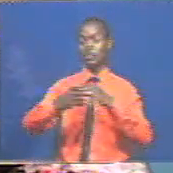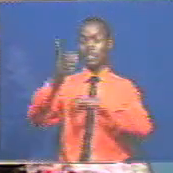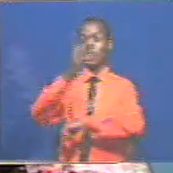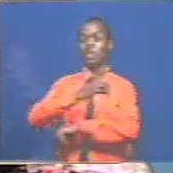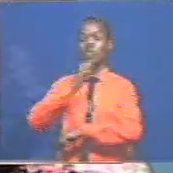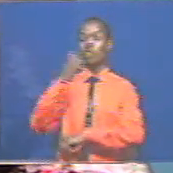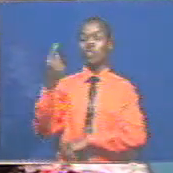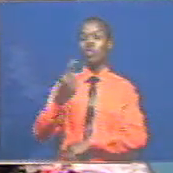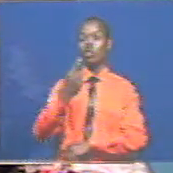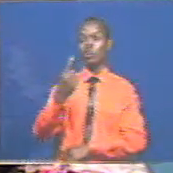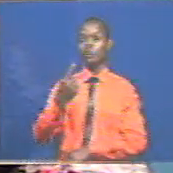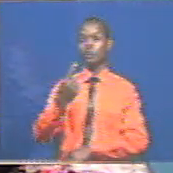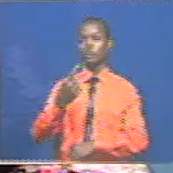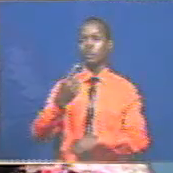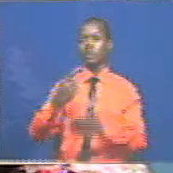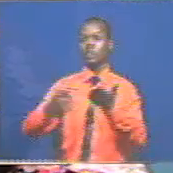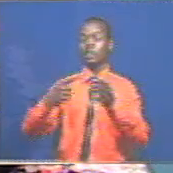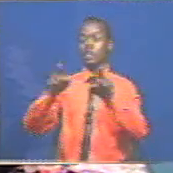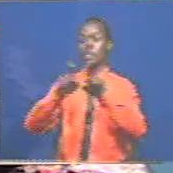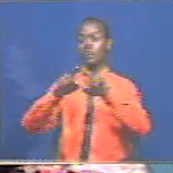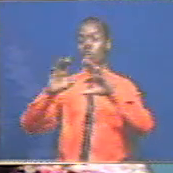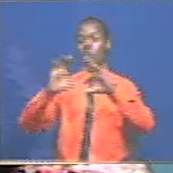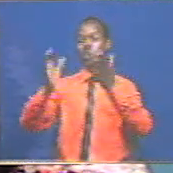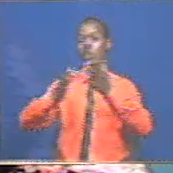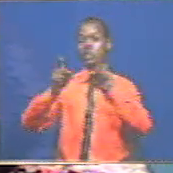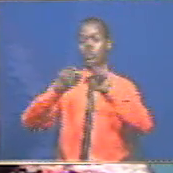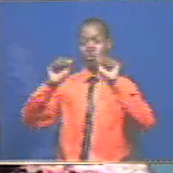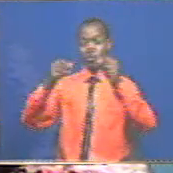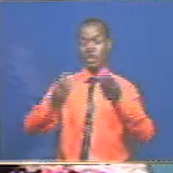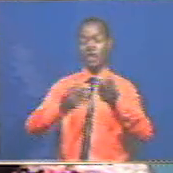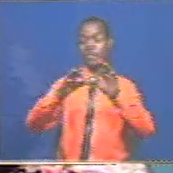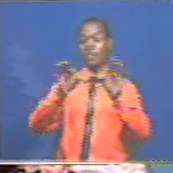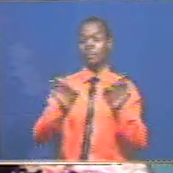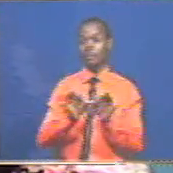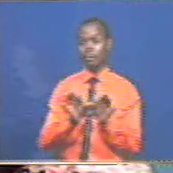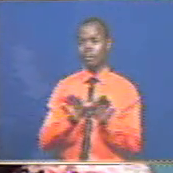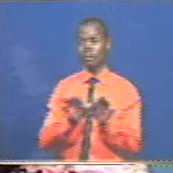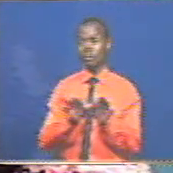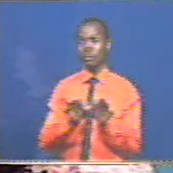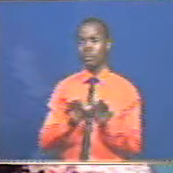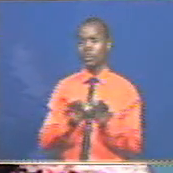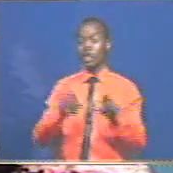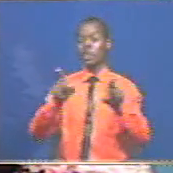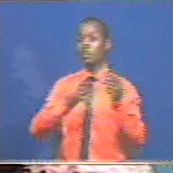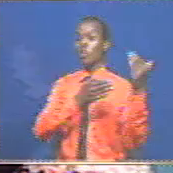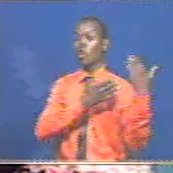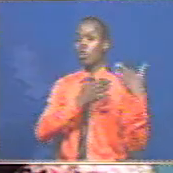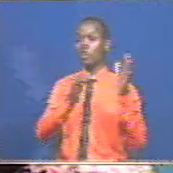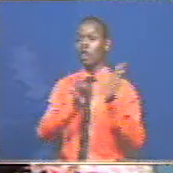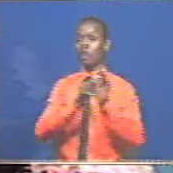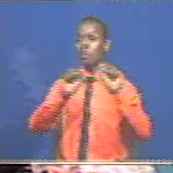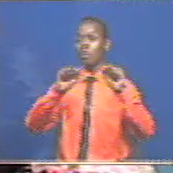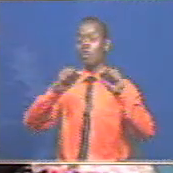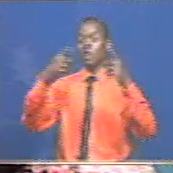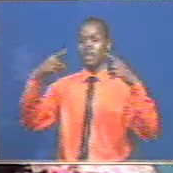depression will be taken into account and be implemented on the ground and I think I really hope that it will be a very